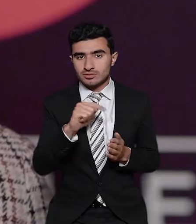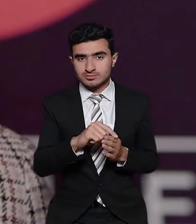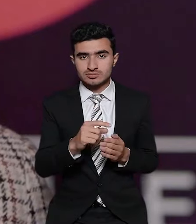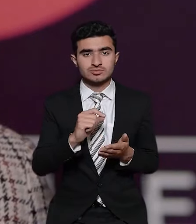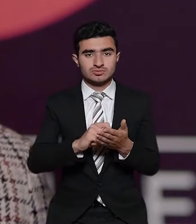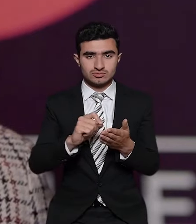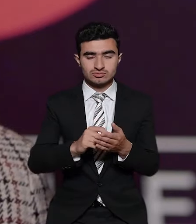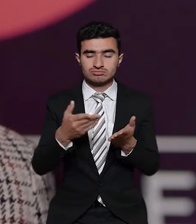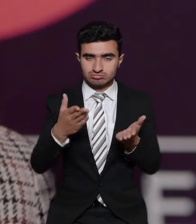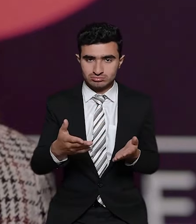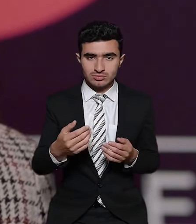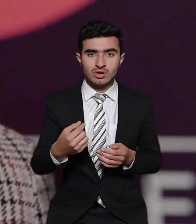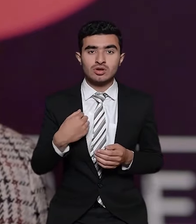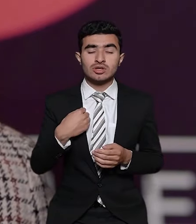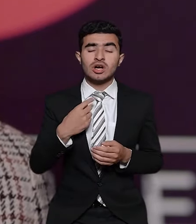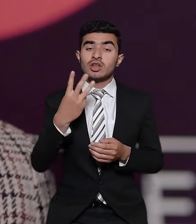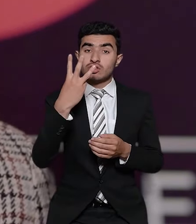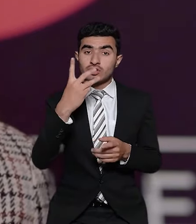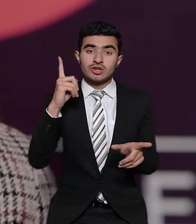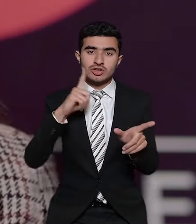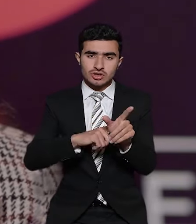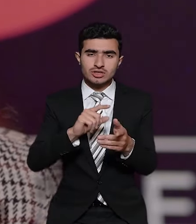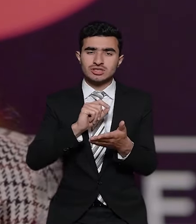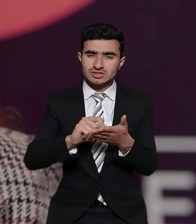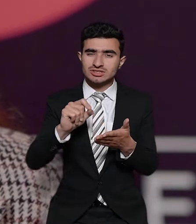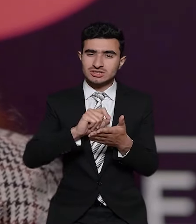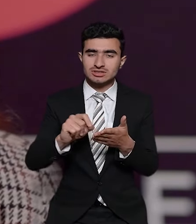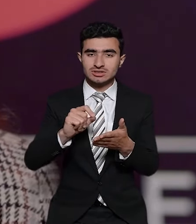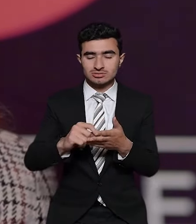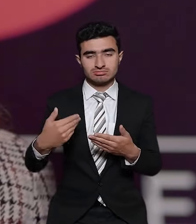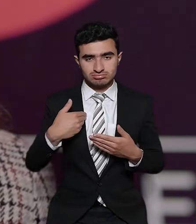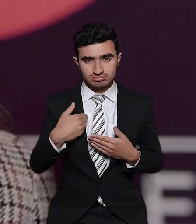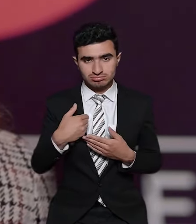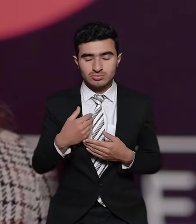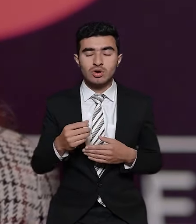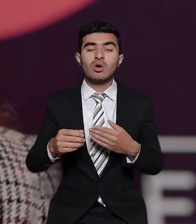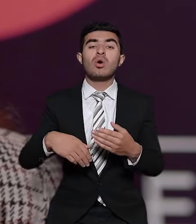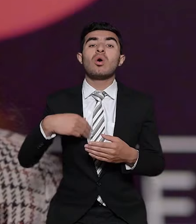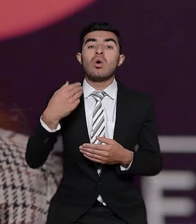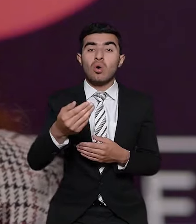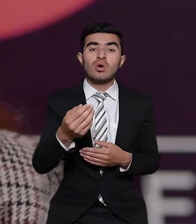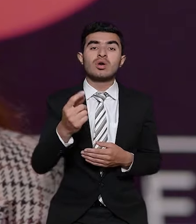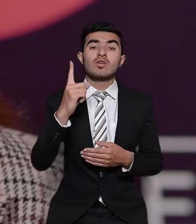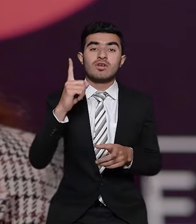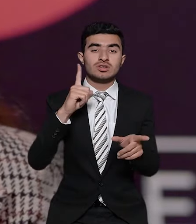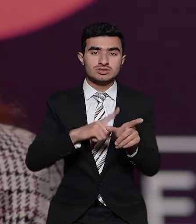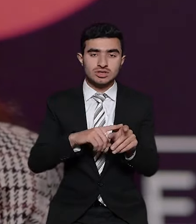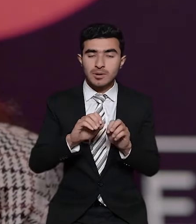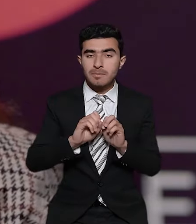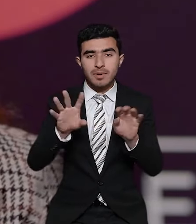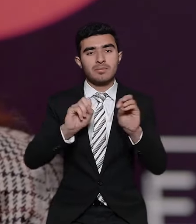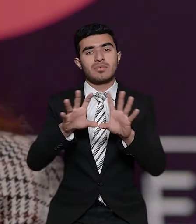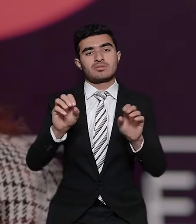around 3 years to write this book, and it took me around 1 year to have it published.